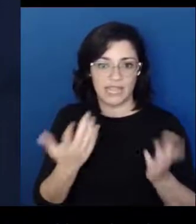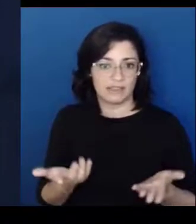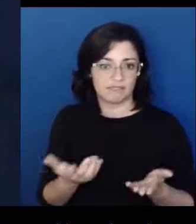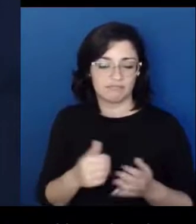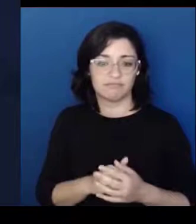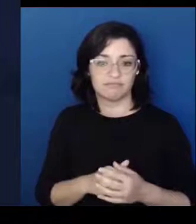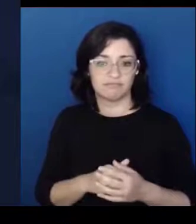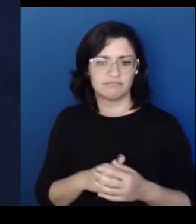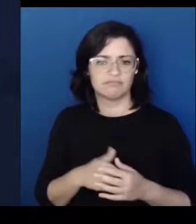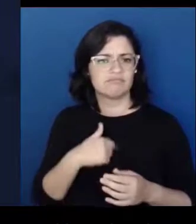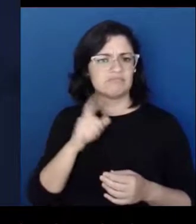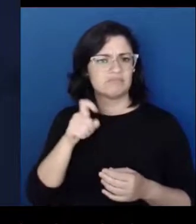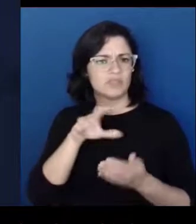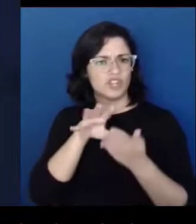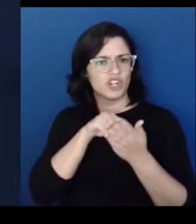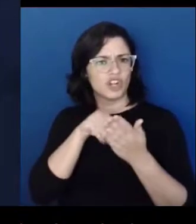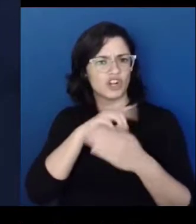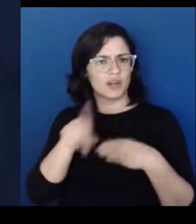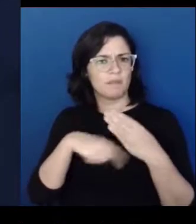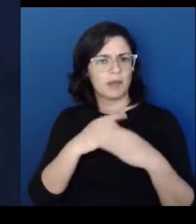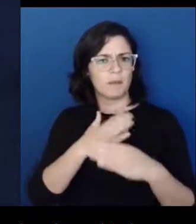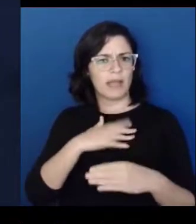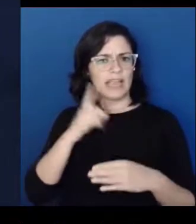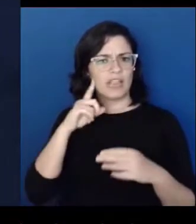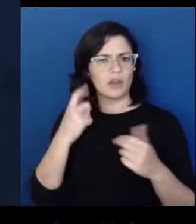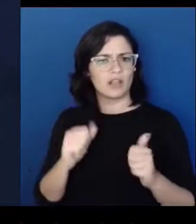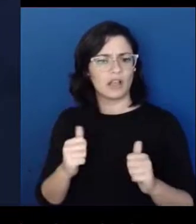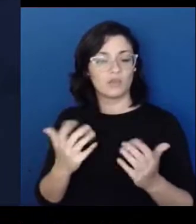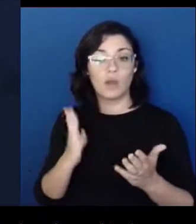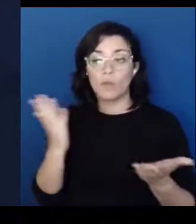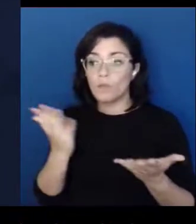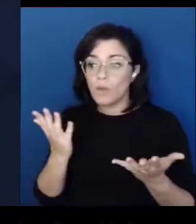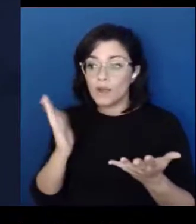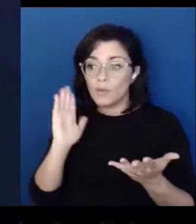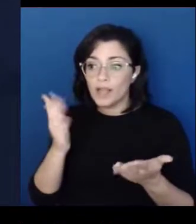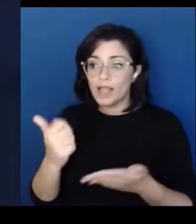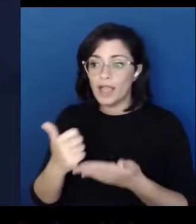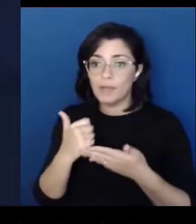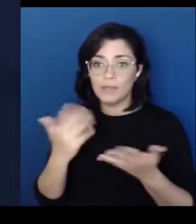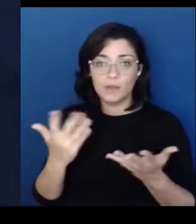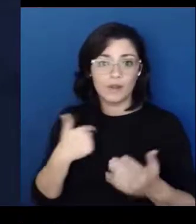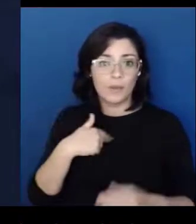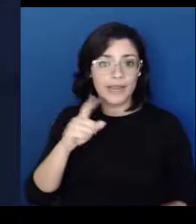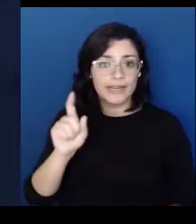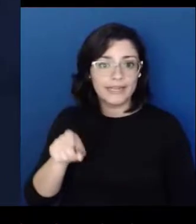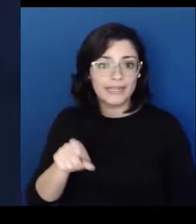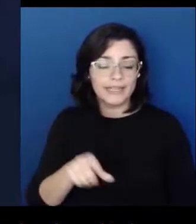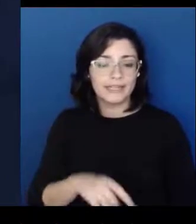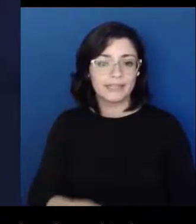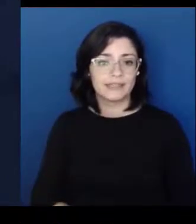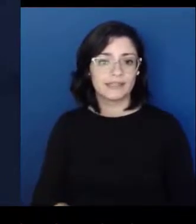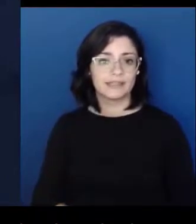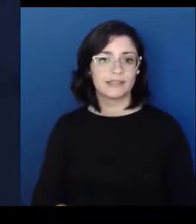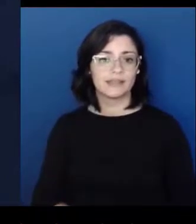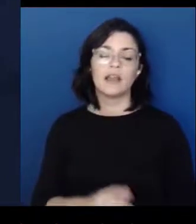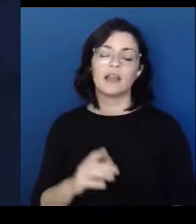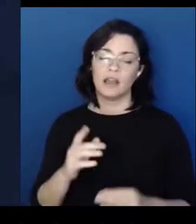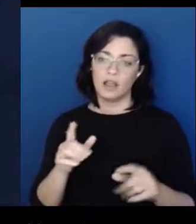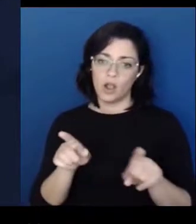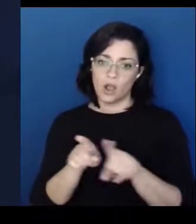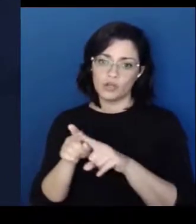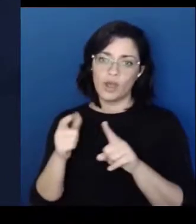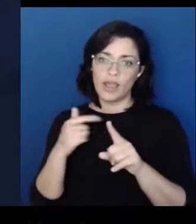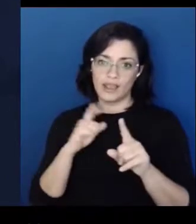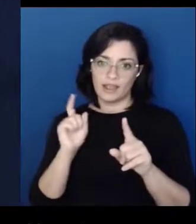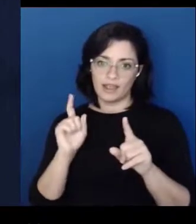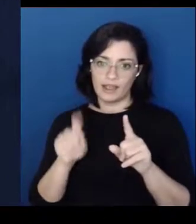loss. What will help me? What do I need? And then I have to communicate my needs to other people. Perhaps one of